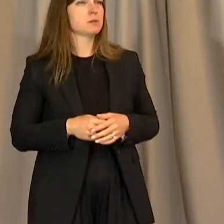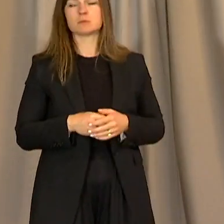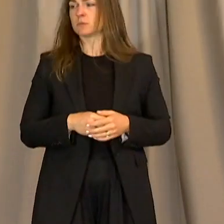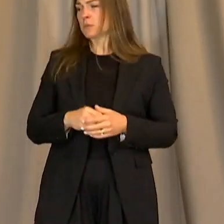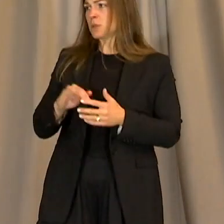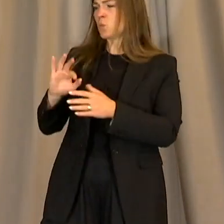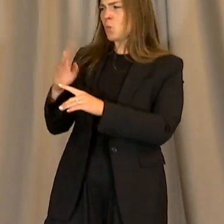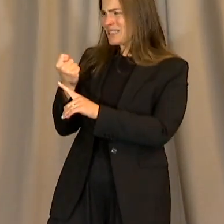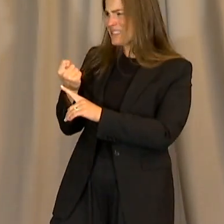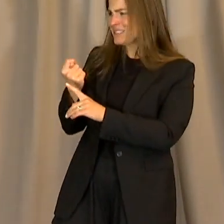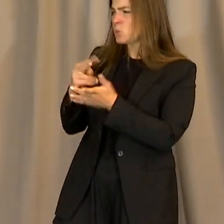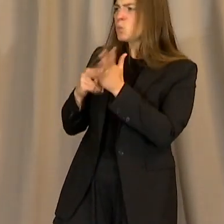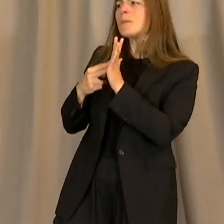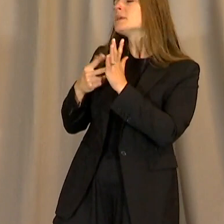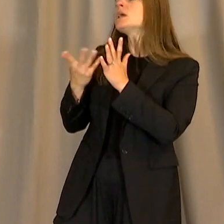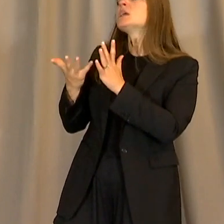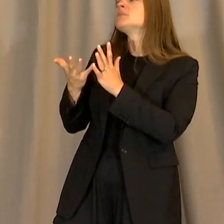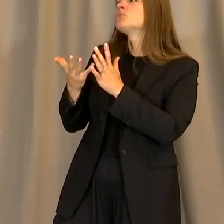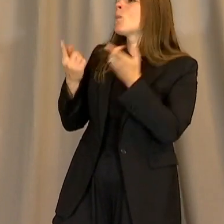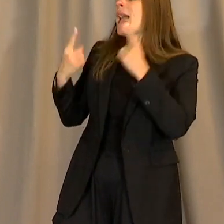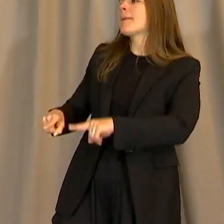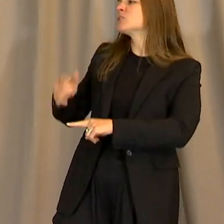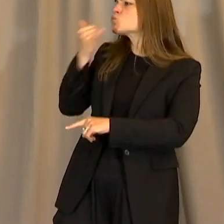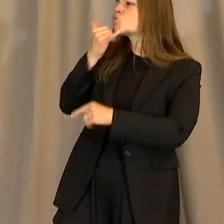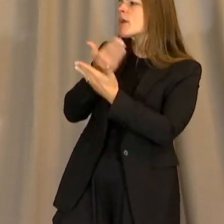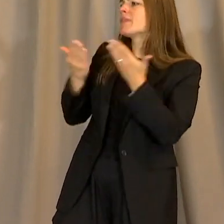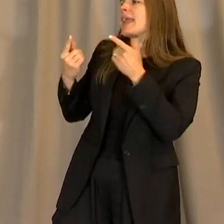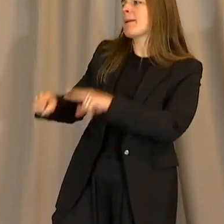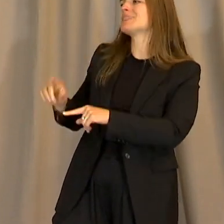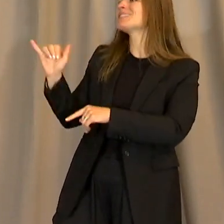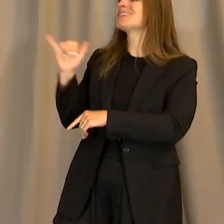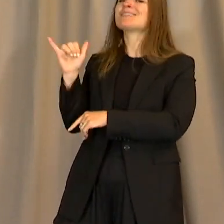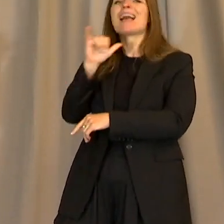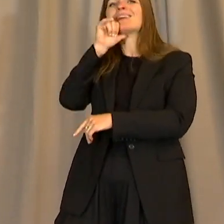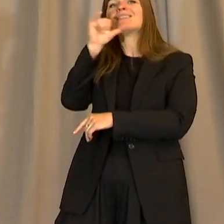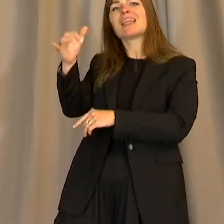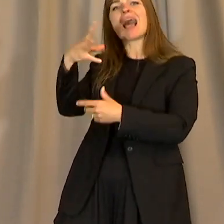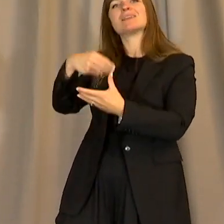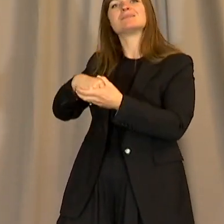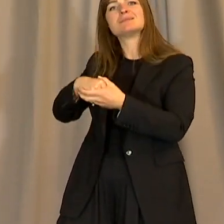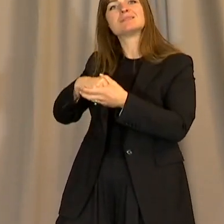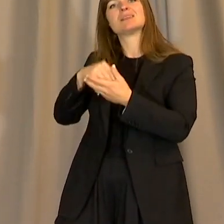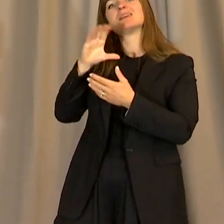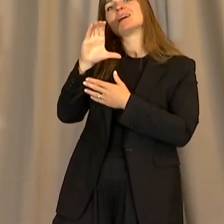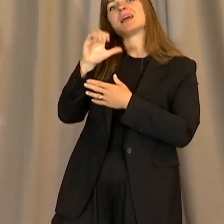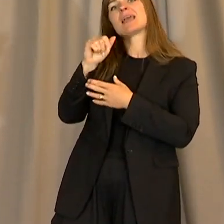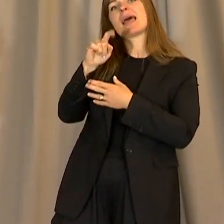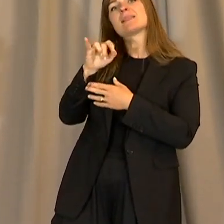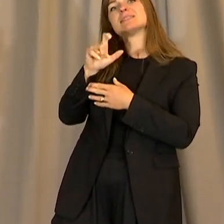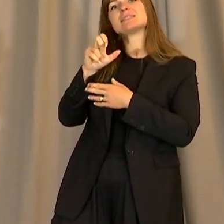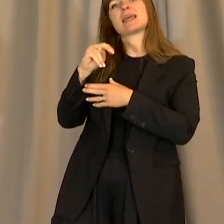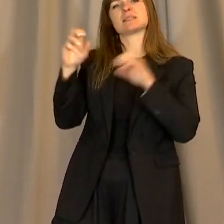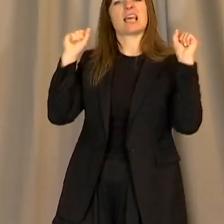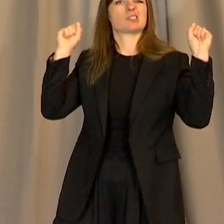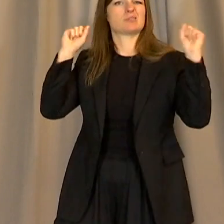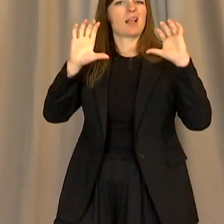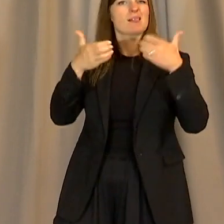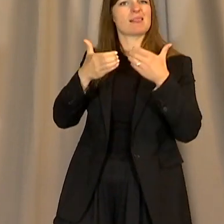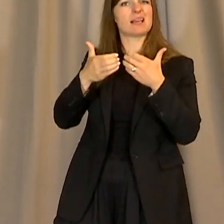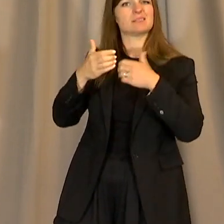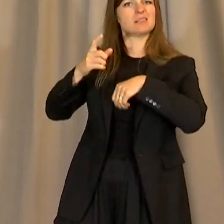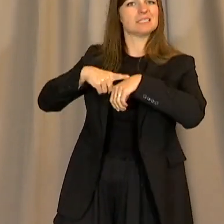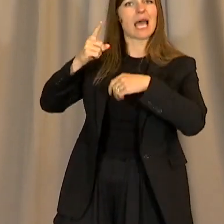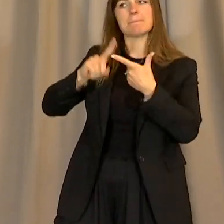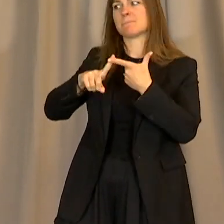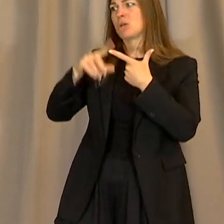What happens when you do the wrong thing? Like, not go to calisthenics on time and miss the morning